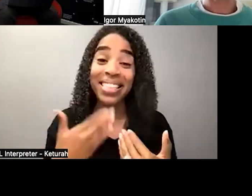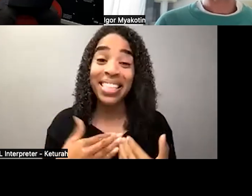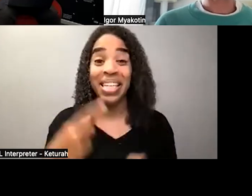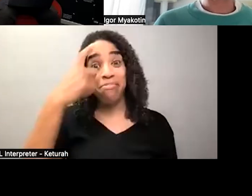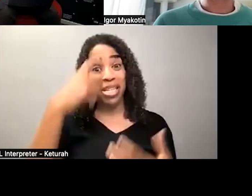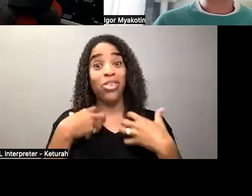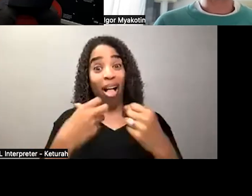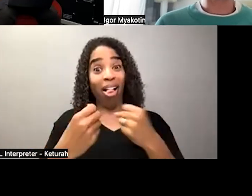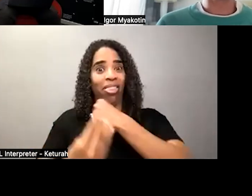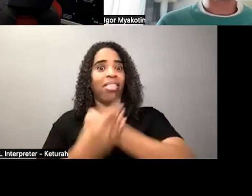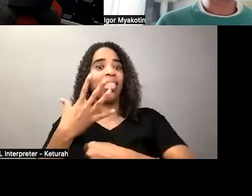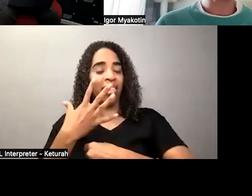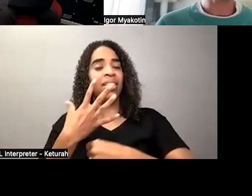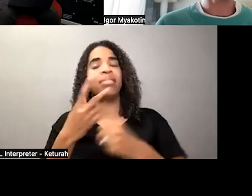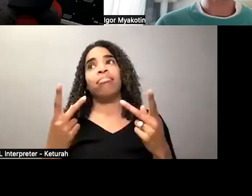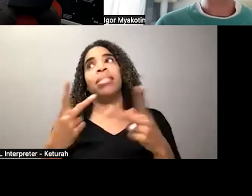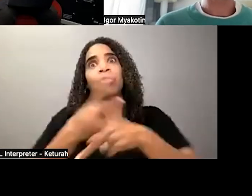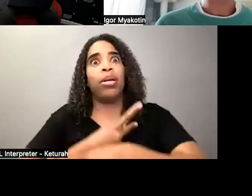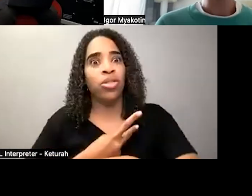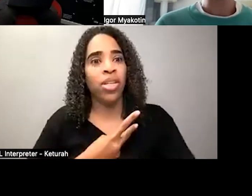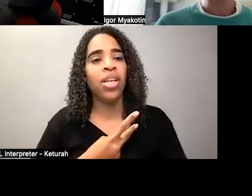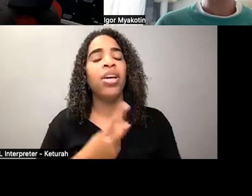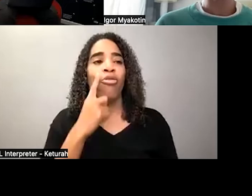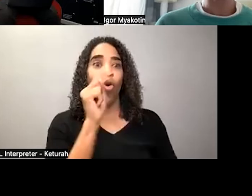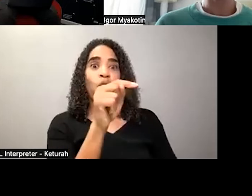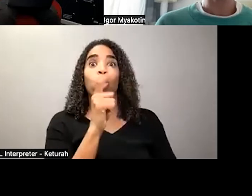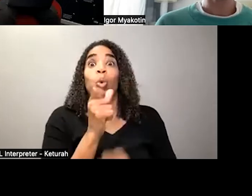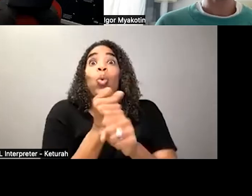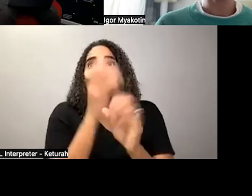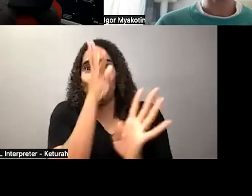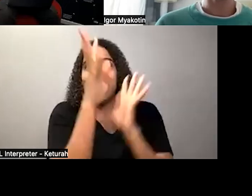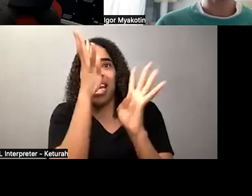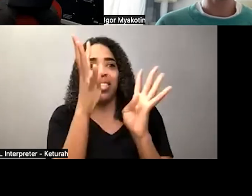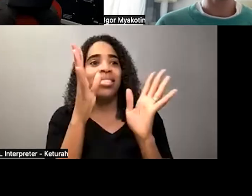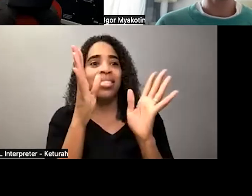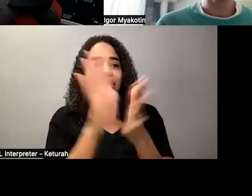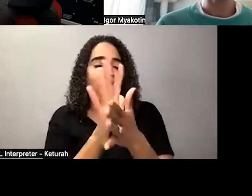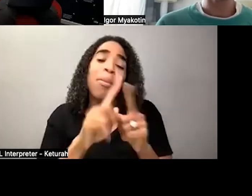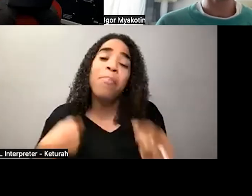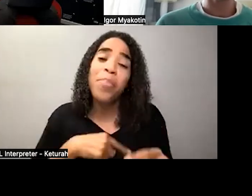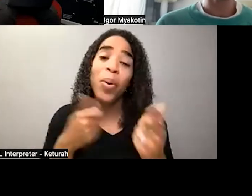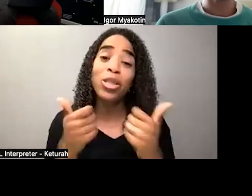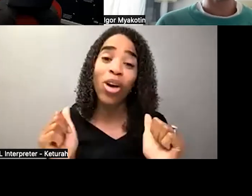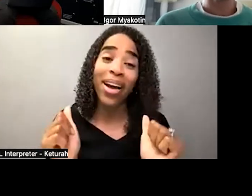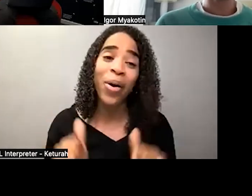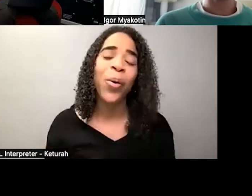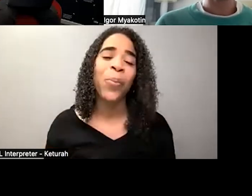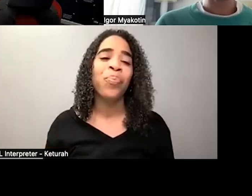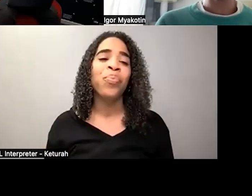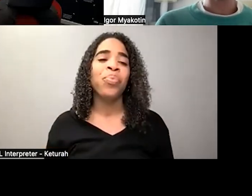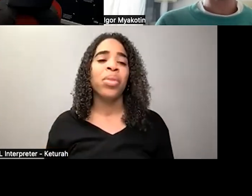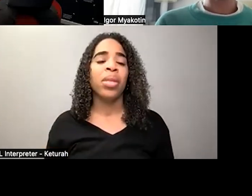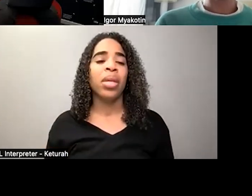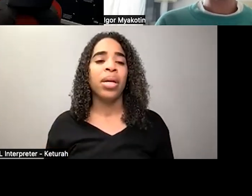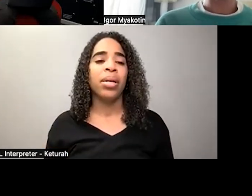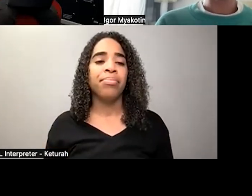especially for the creator. But we try, and it's a matter of confidence